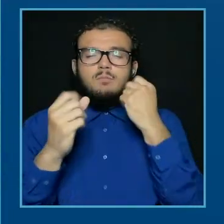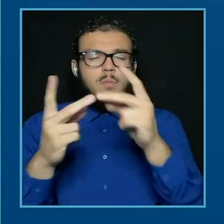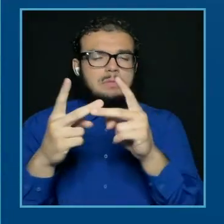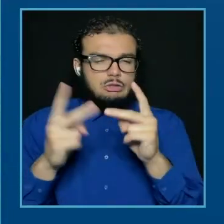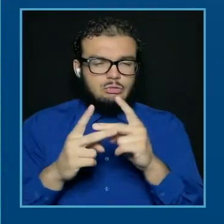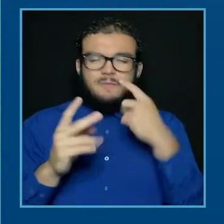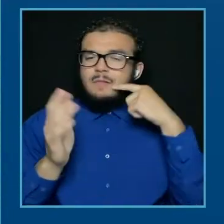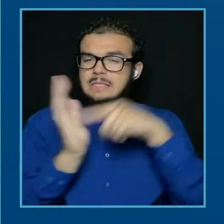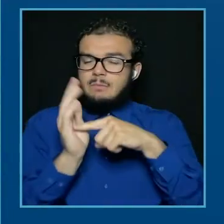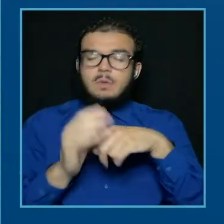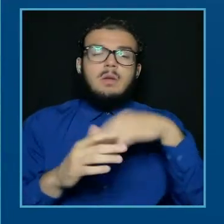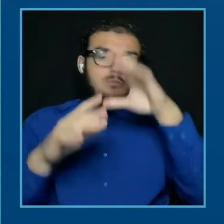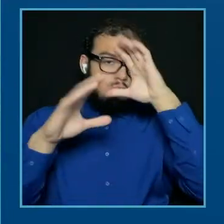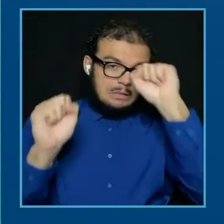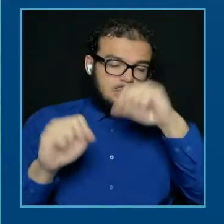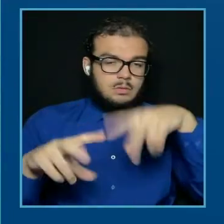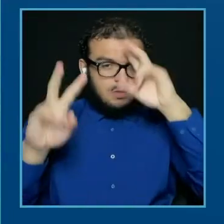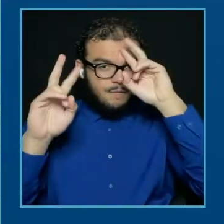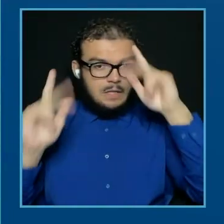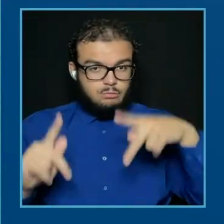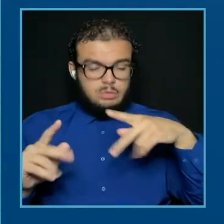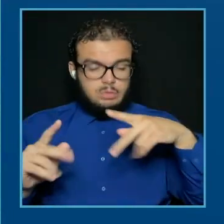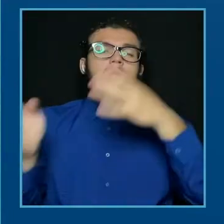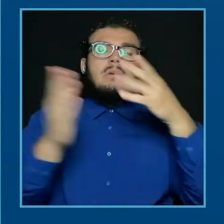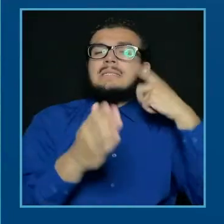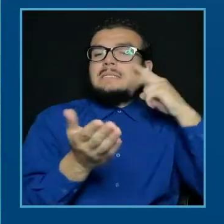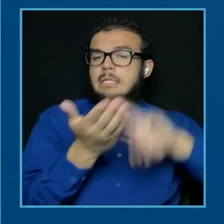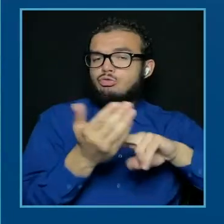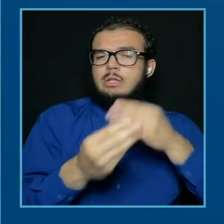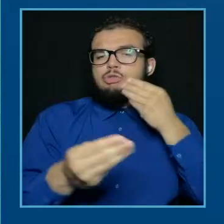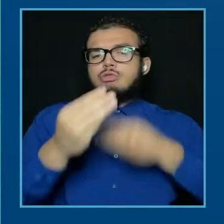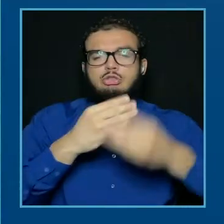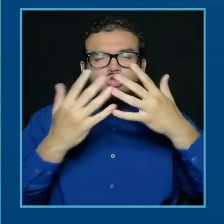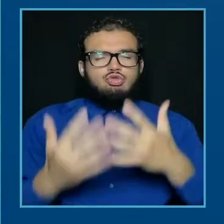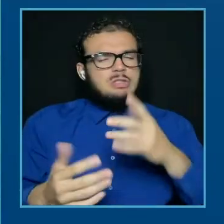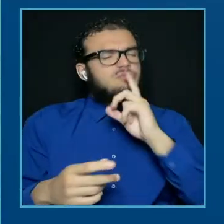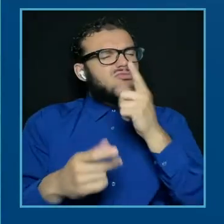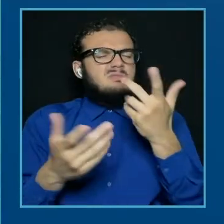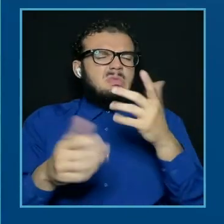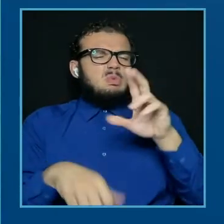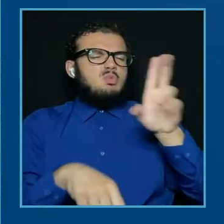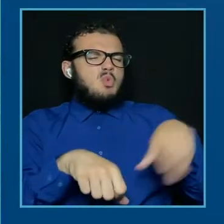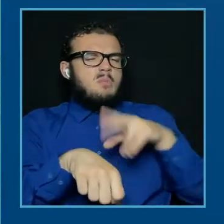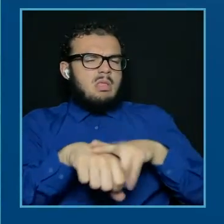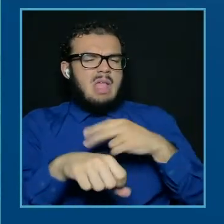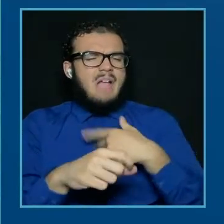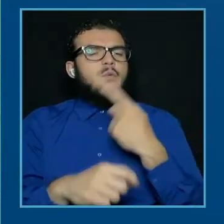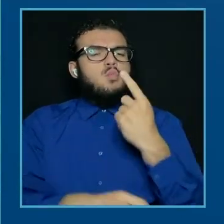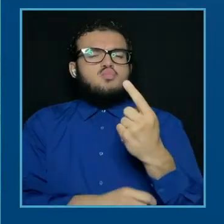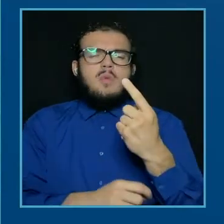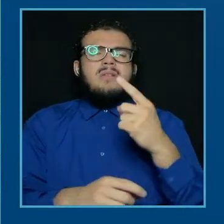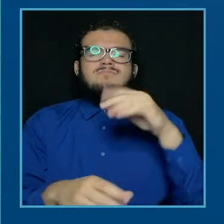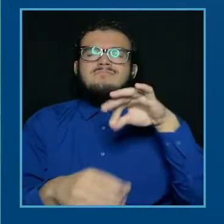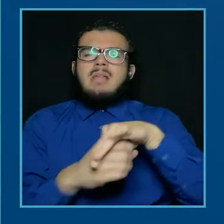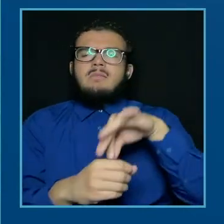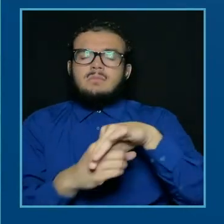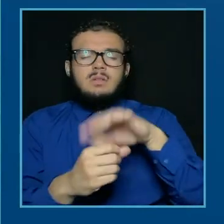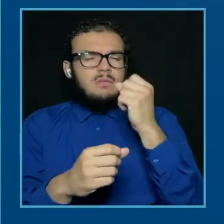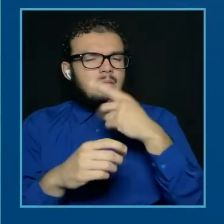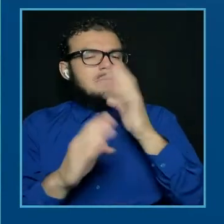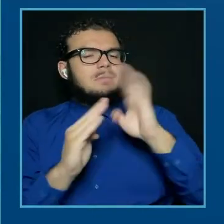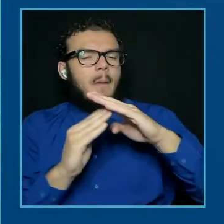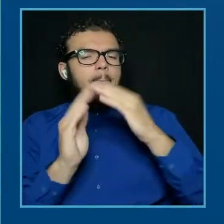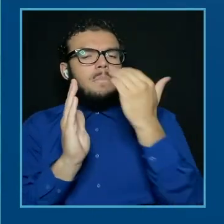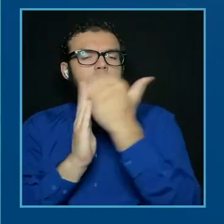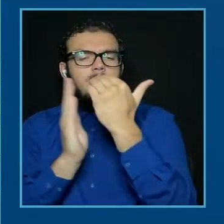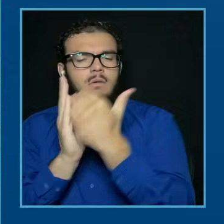a president, a vice president, a secretary, and a treasurer, it's perfectly normal to have a single ballot. And in the top of the ballot, you indicate